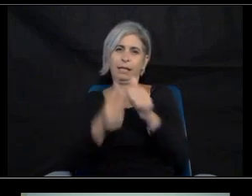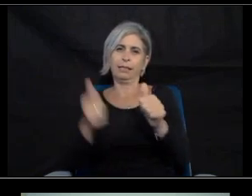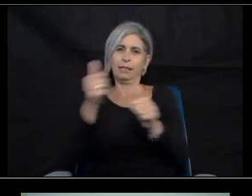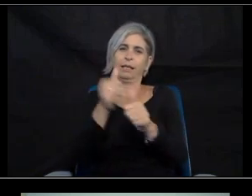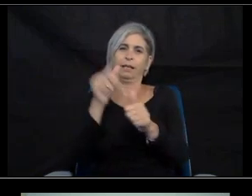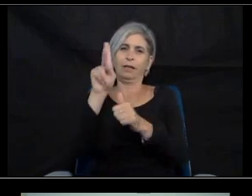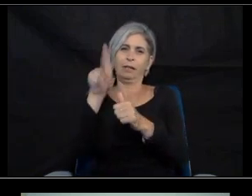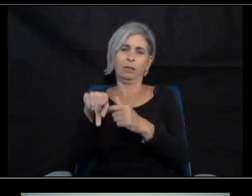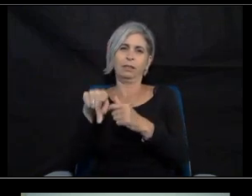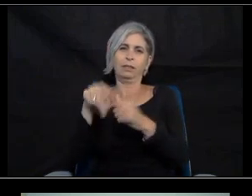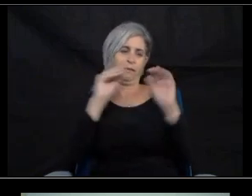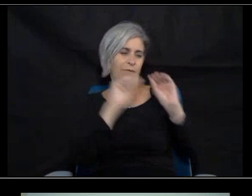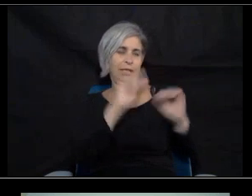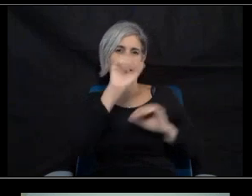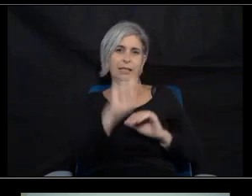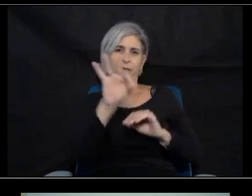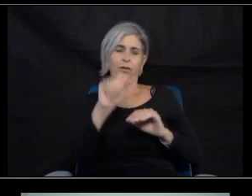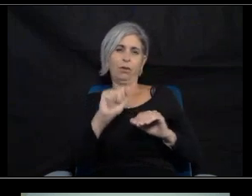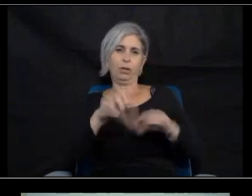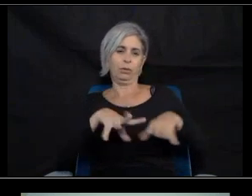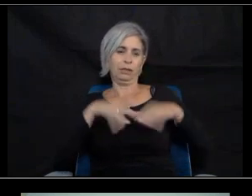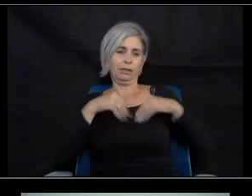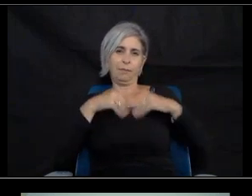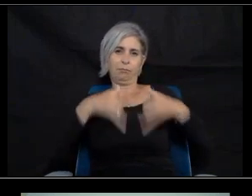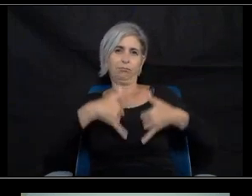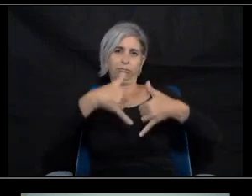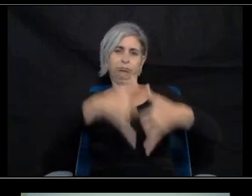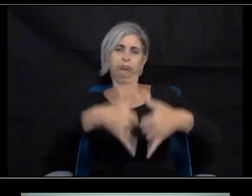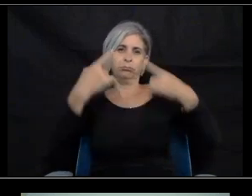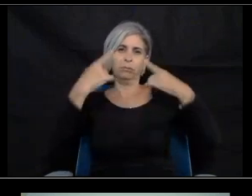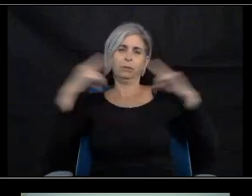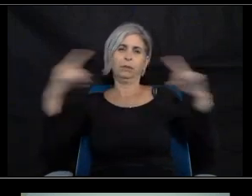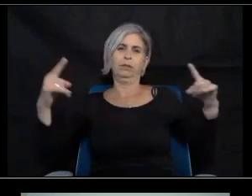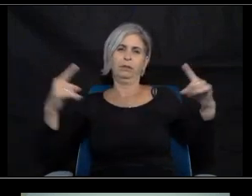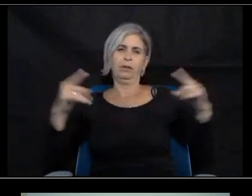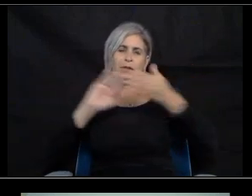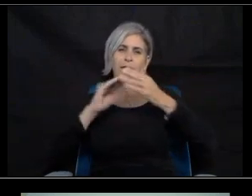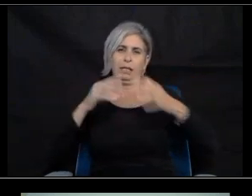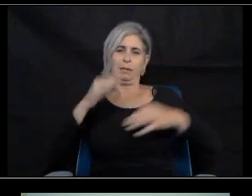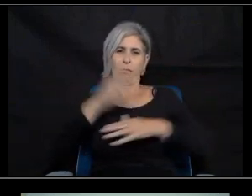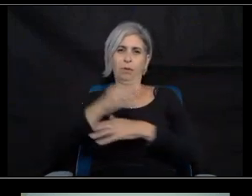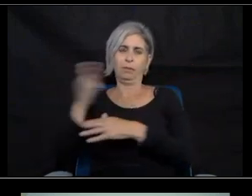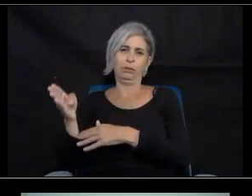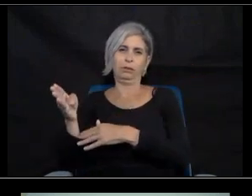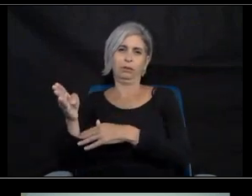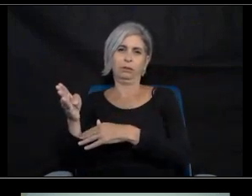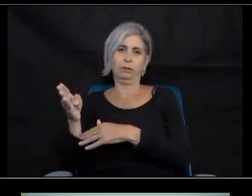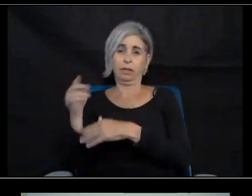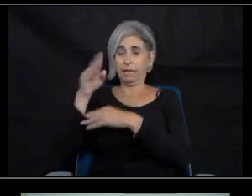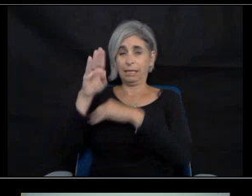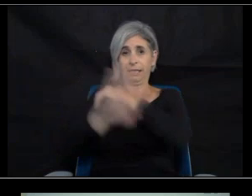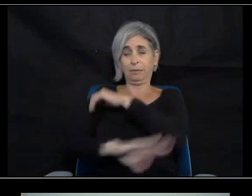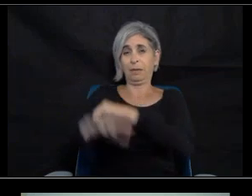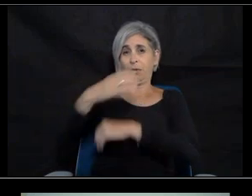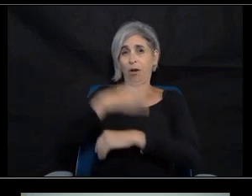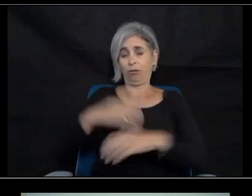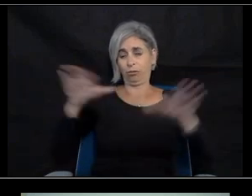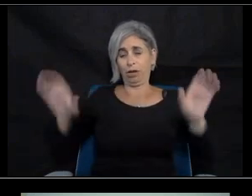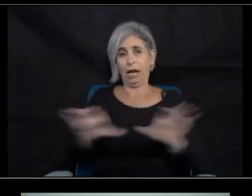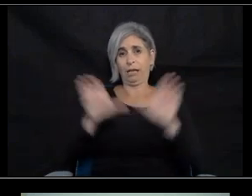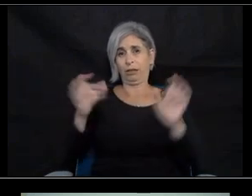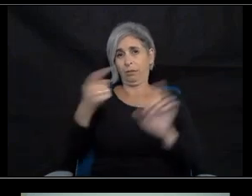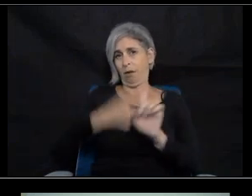President of Feeding South Florida, will accept the proclamation. City of Boynton Beach Proclamation. Whereas September is Hunger Action Month,